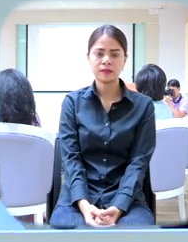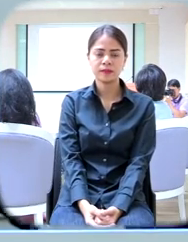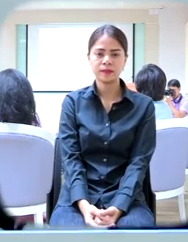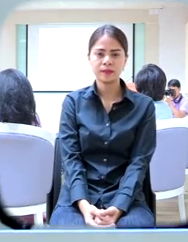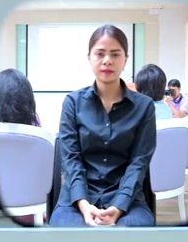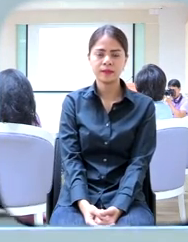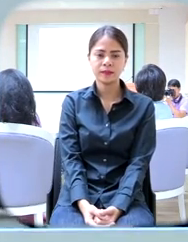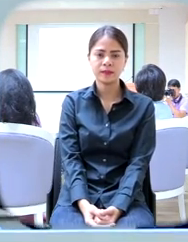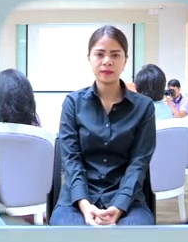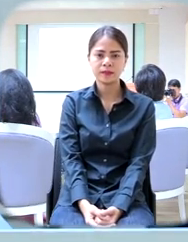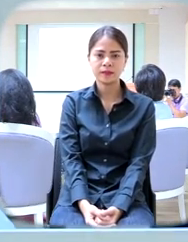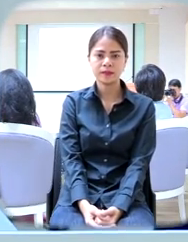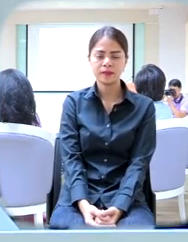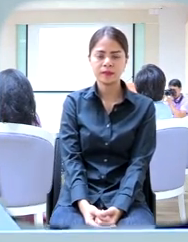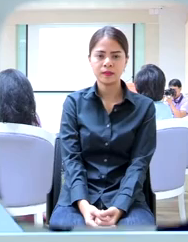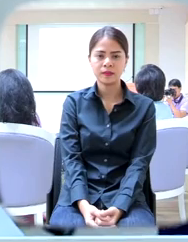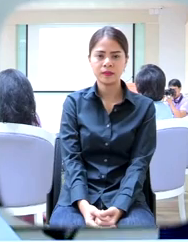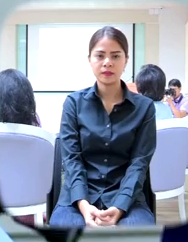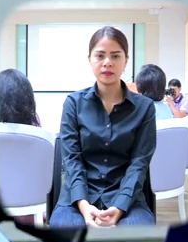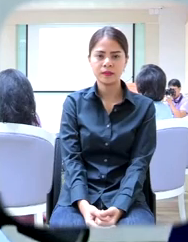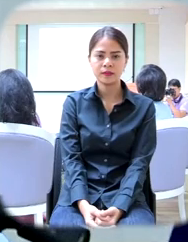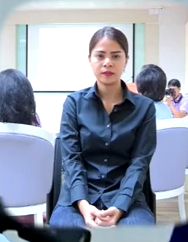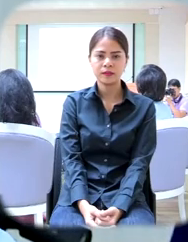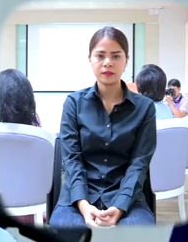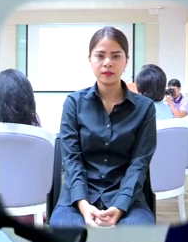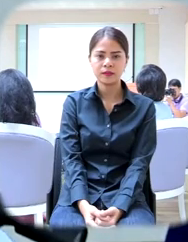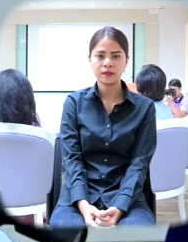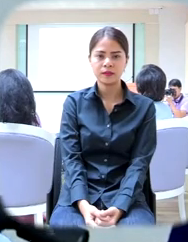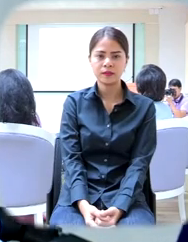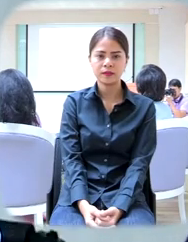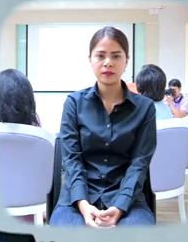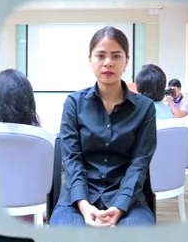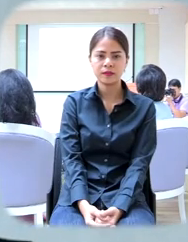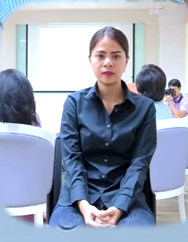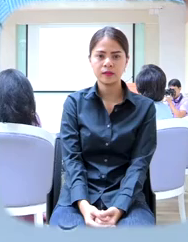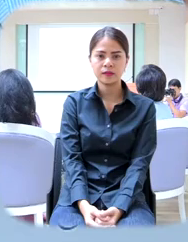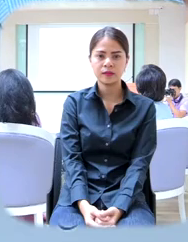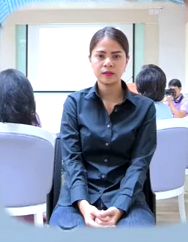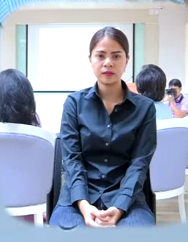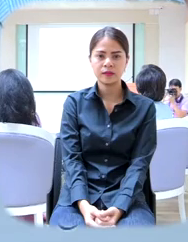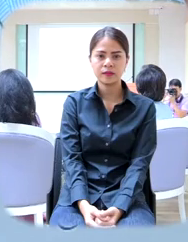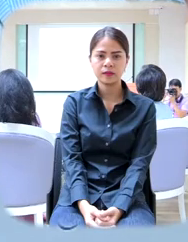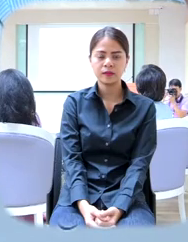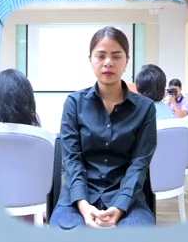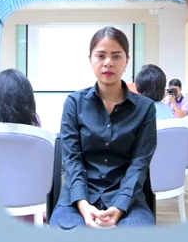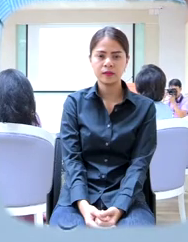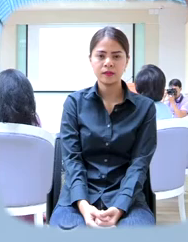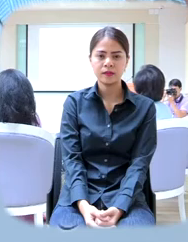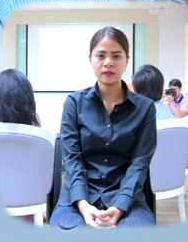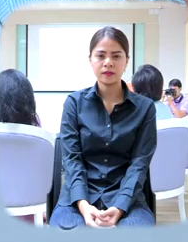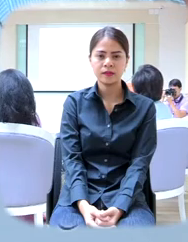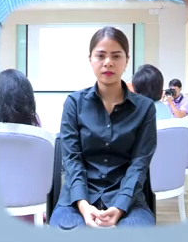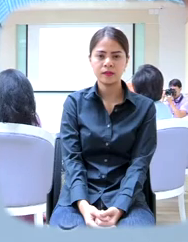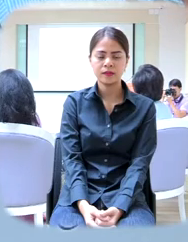not something new, not something that was imported with European knowledge systems in the 19th and